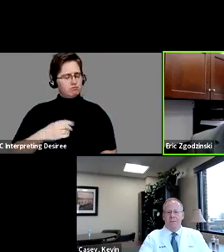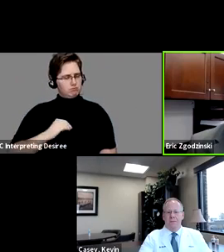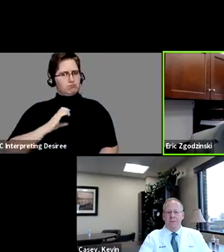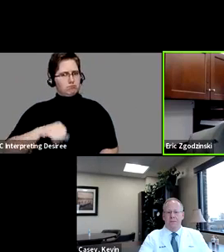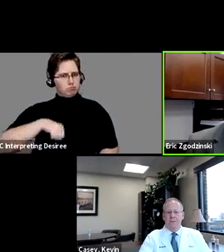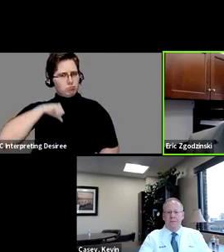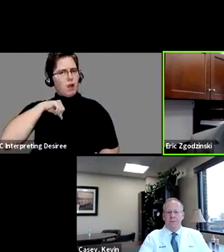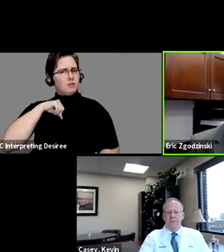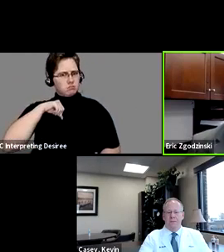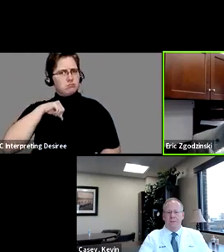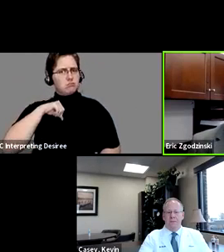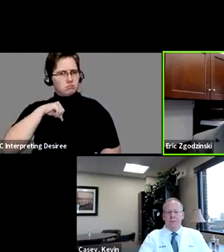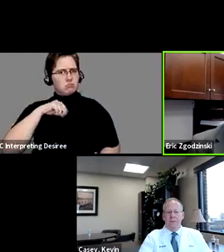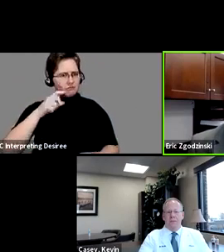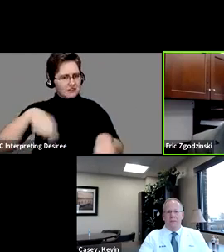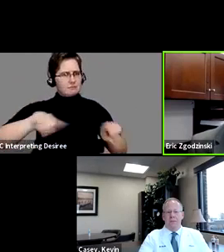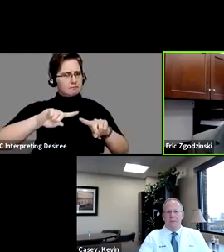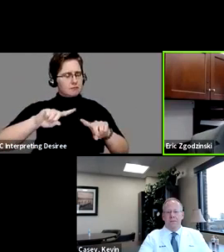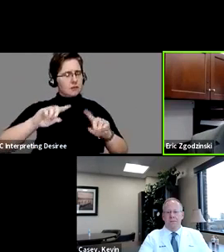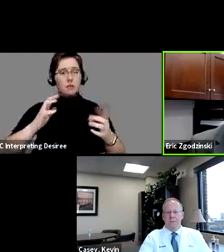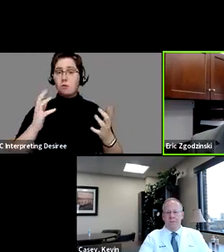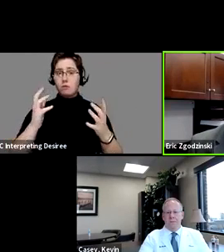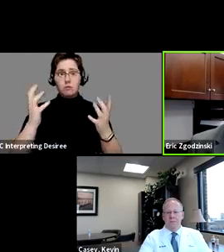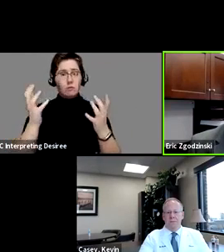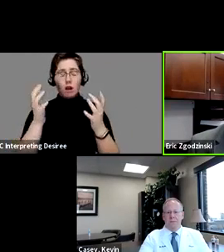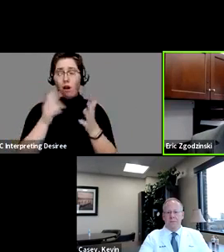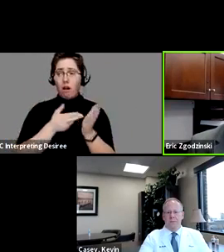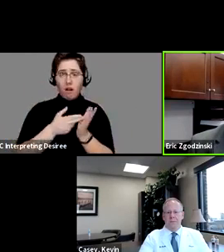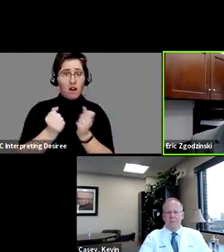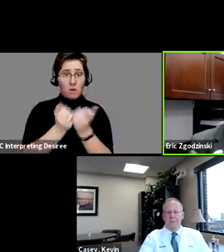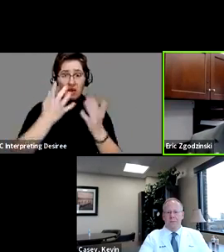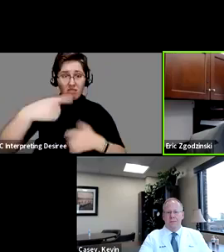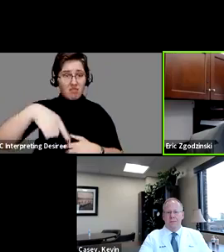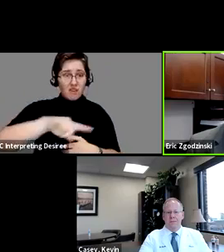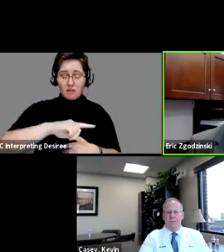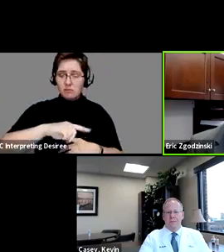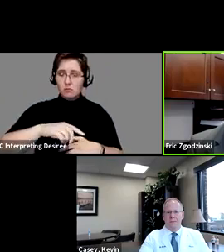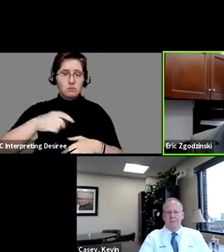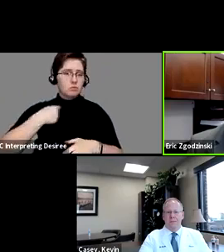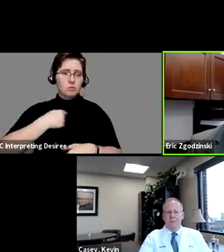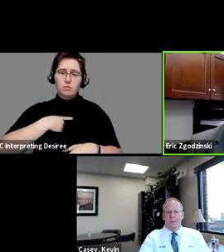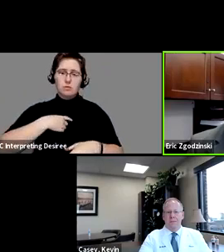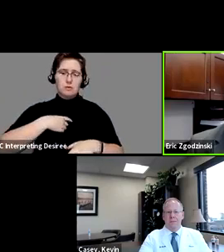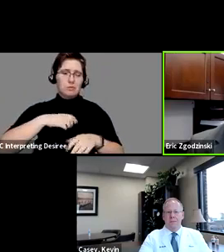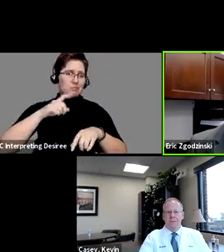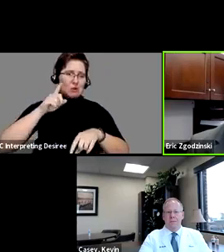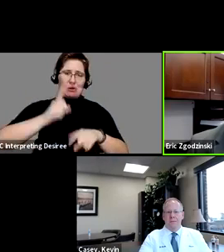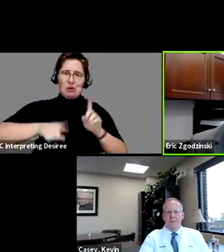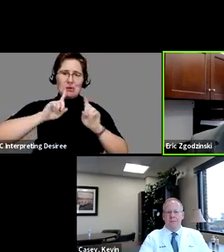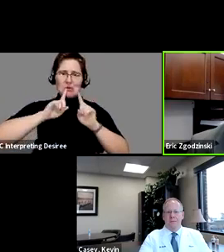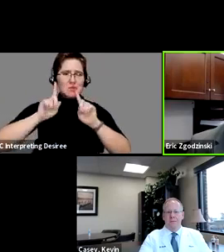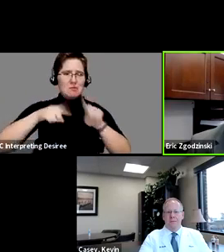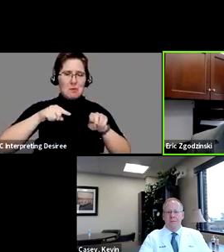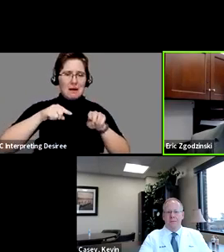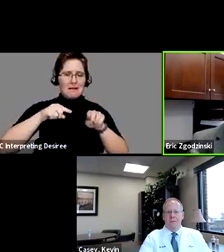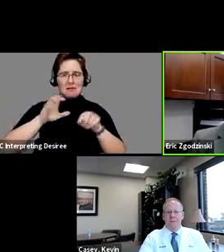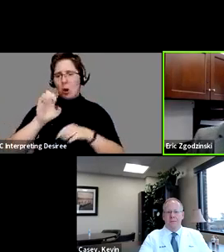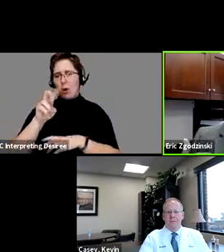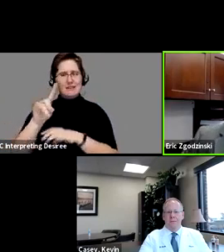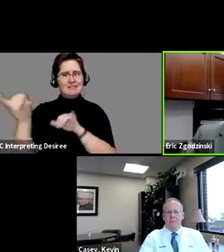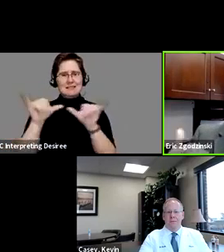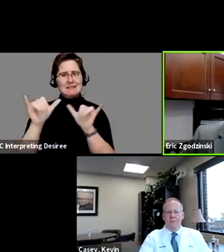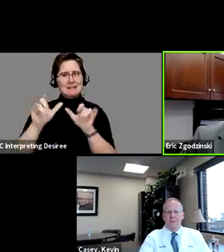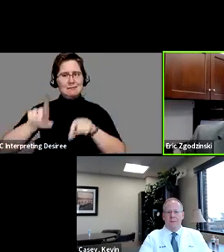And again, without them, we could never be able to respond to COVID in the manner that we have and